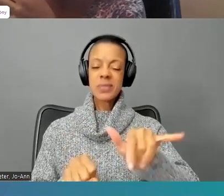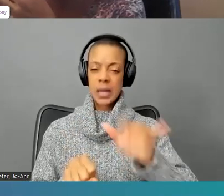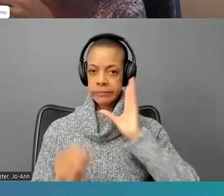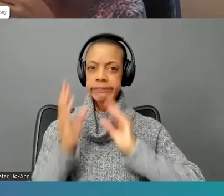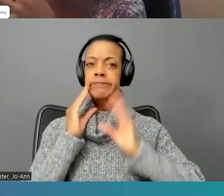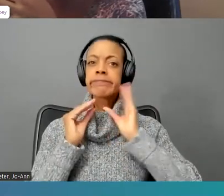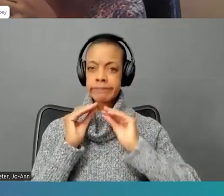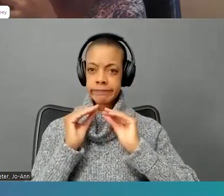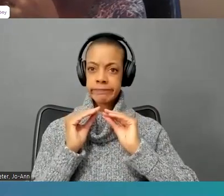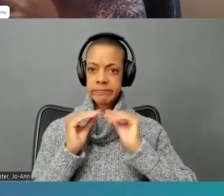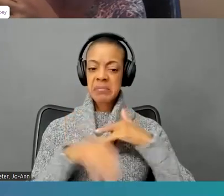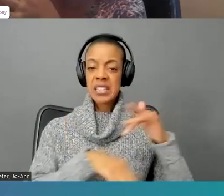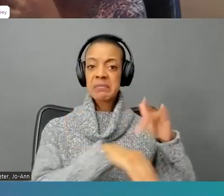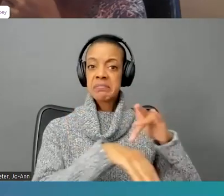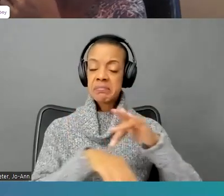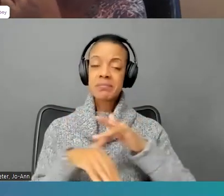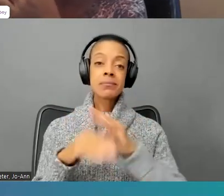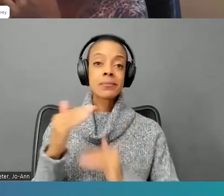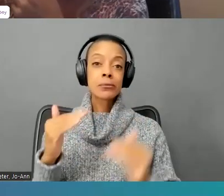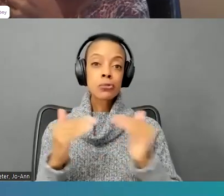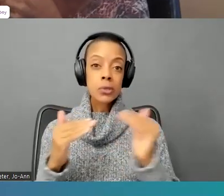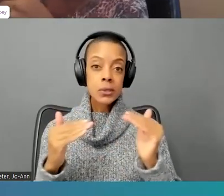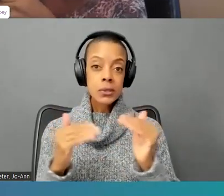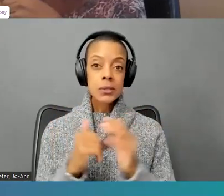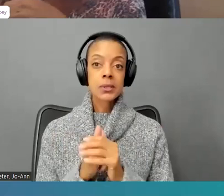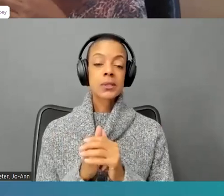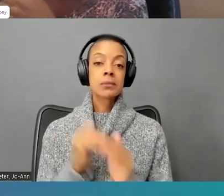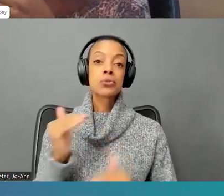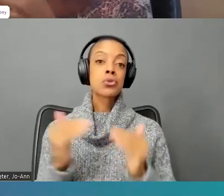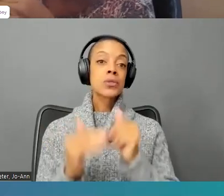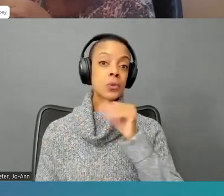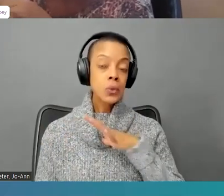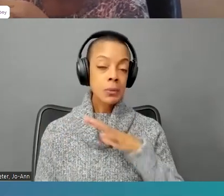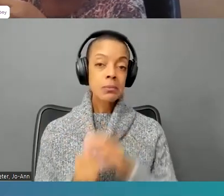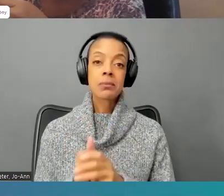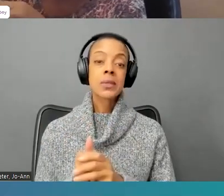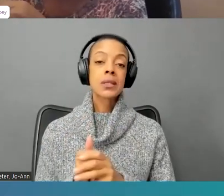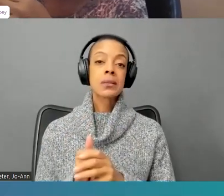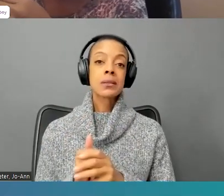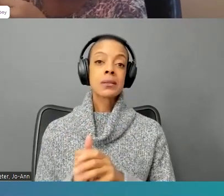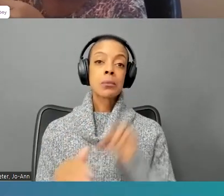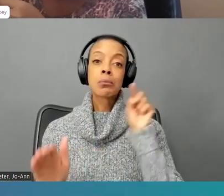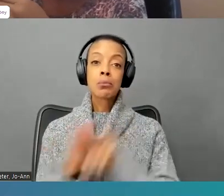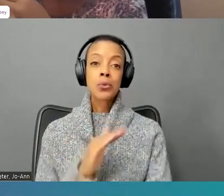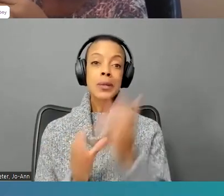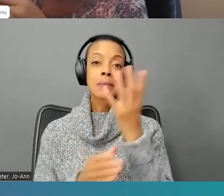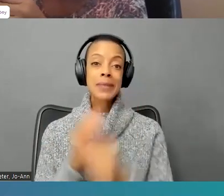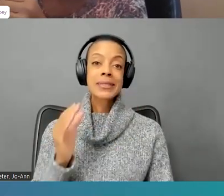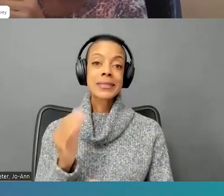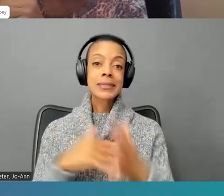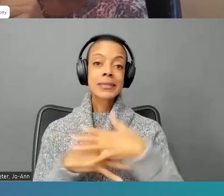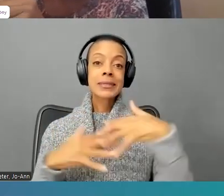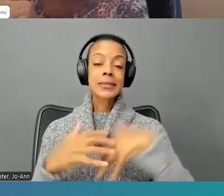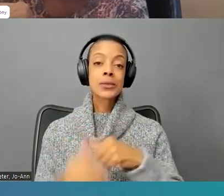everything, justice through the women, murdered and missing Indigenous women.